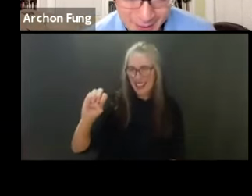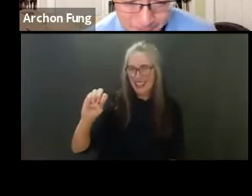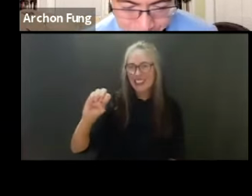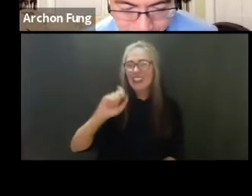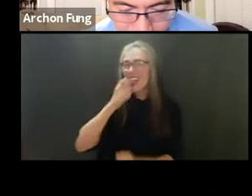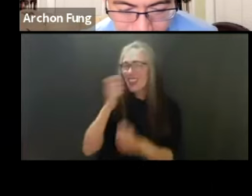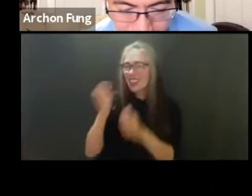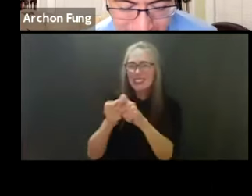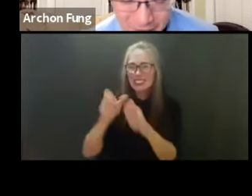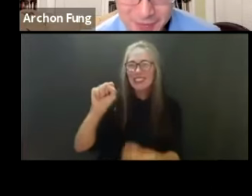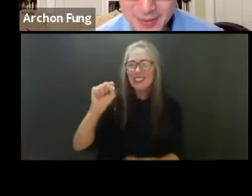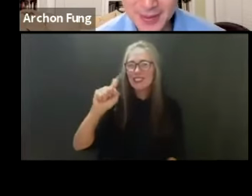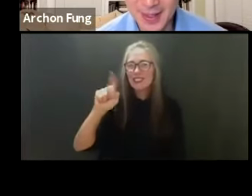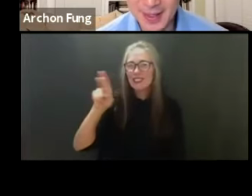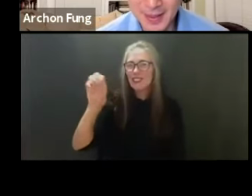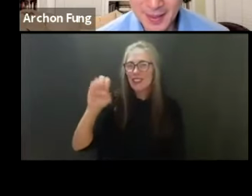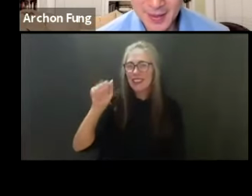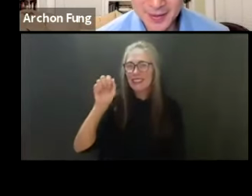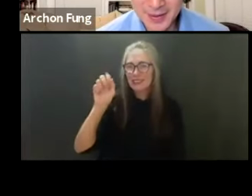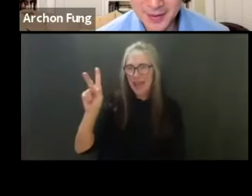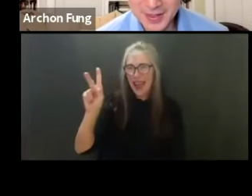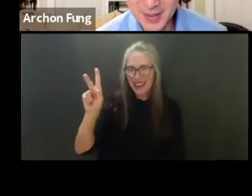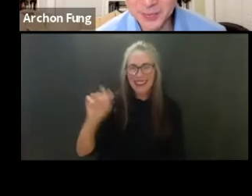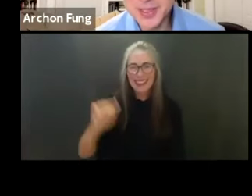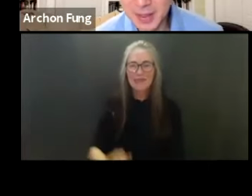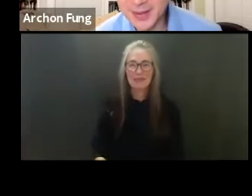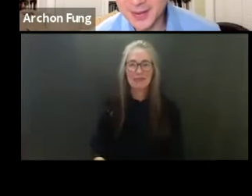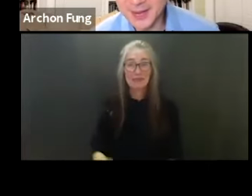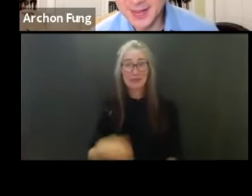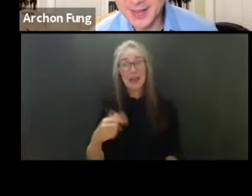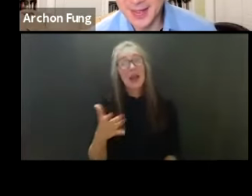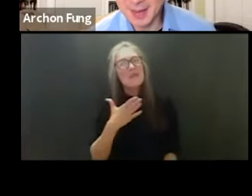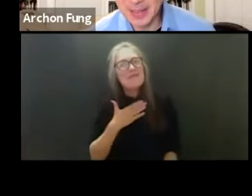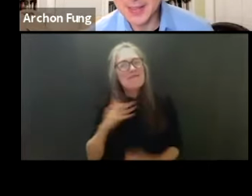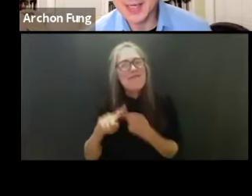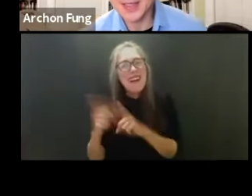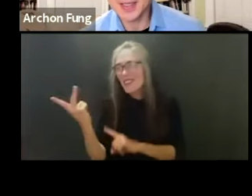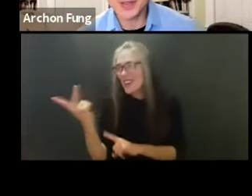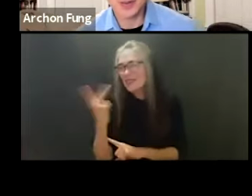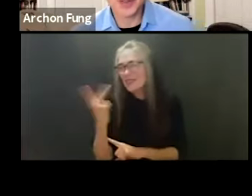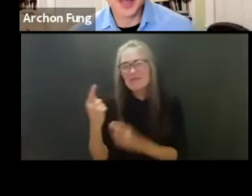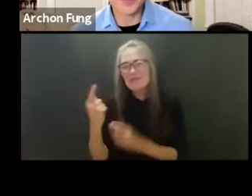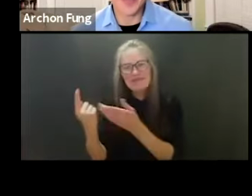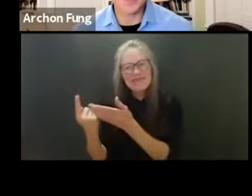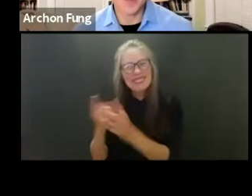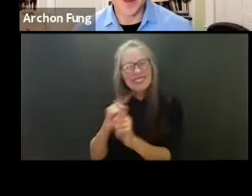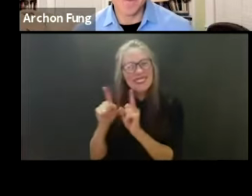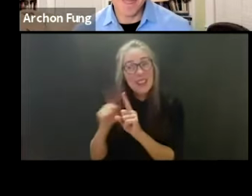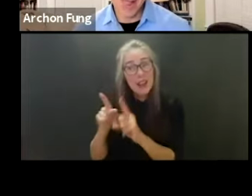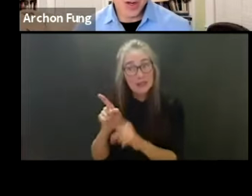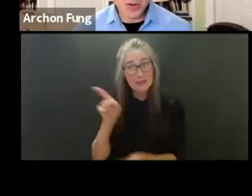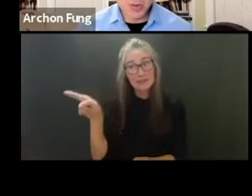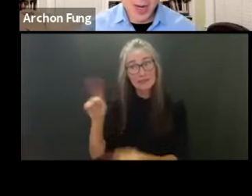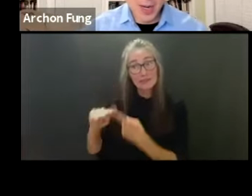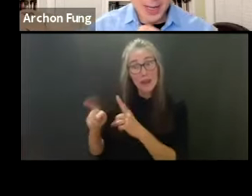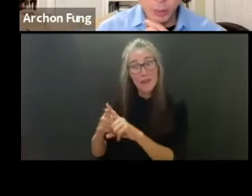I gave this, was talking about ideas with a friend of mine